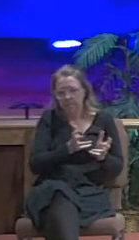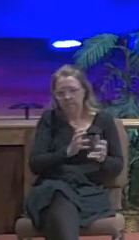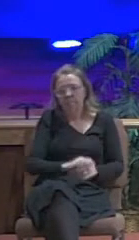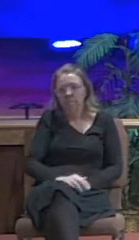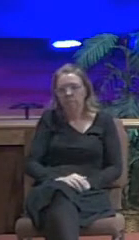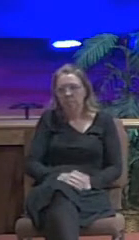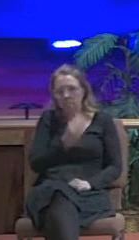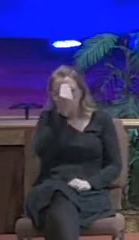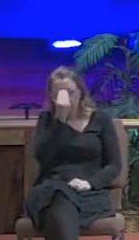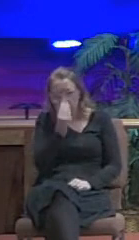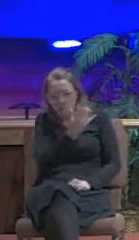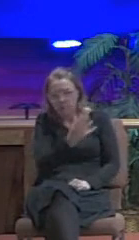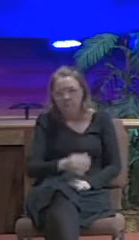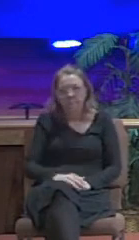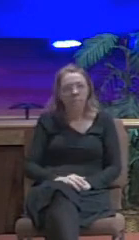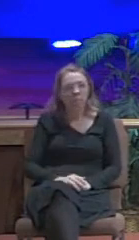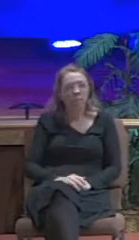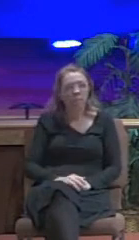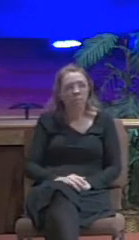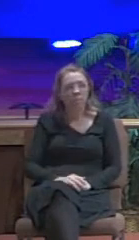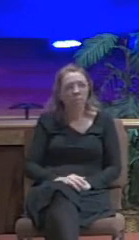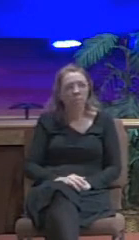God's telling me you need to work on this.